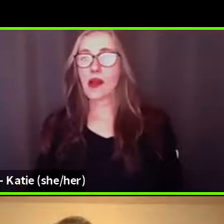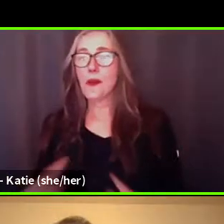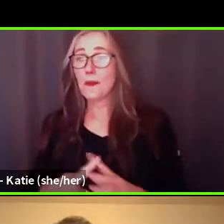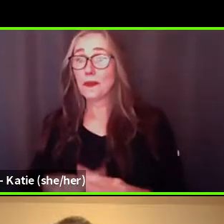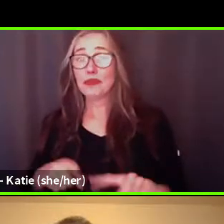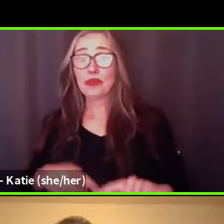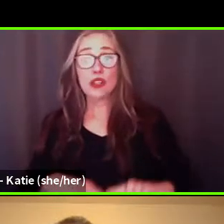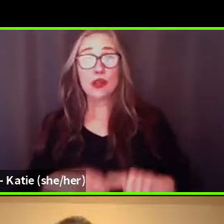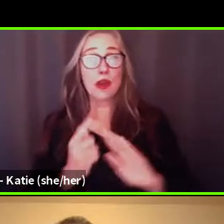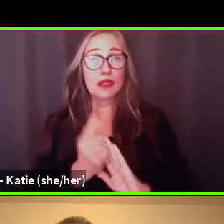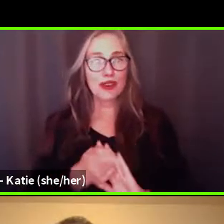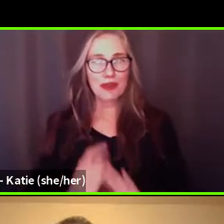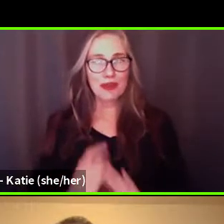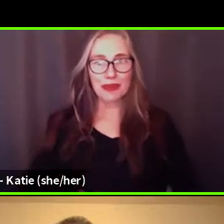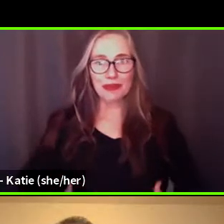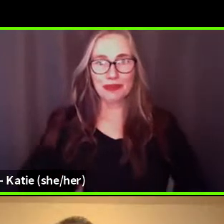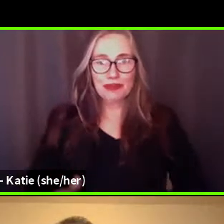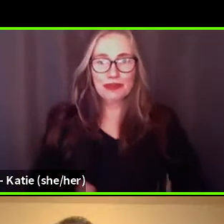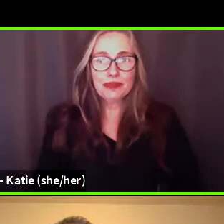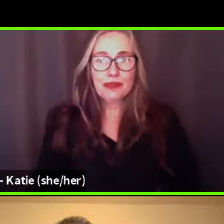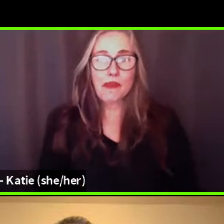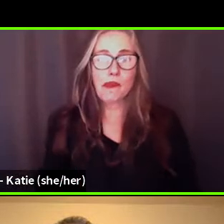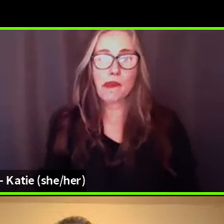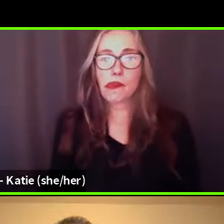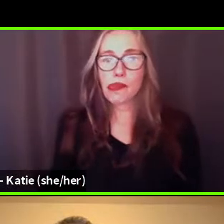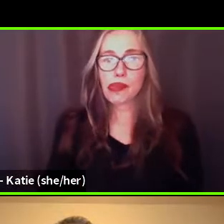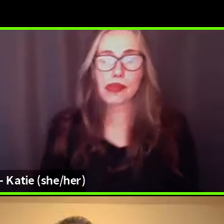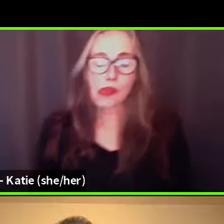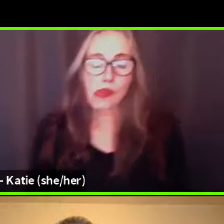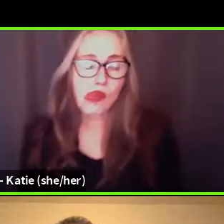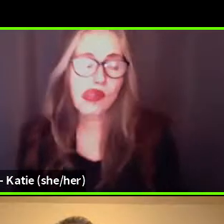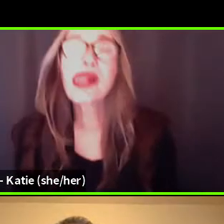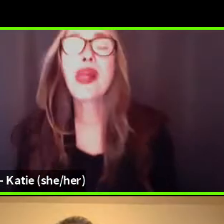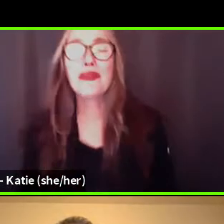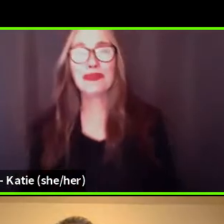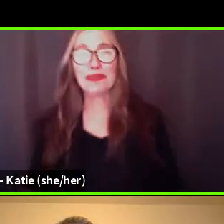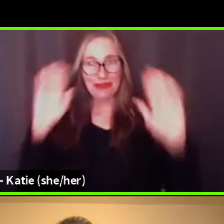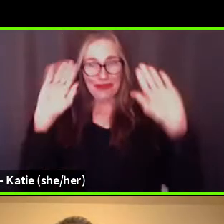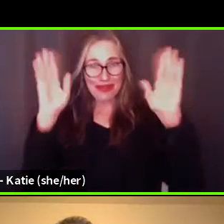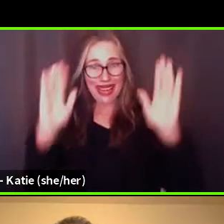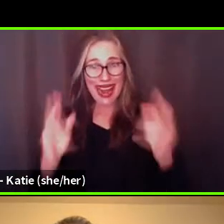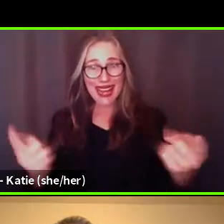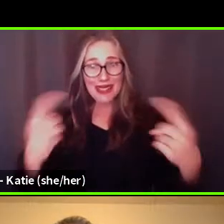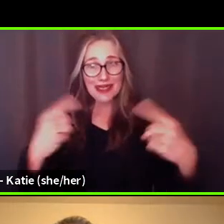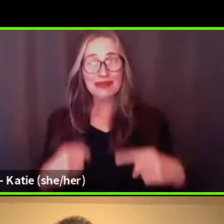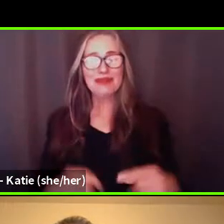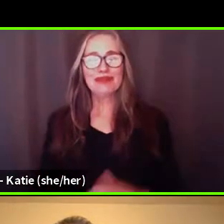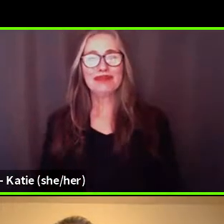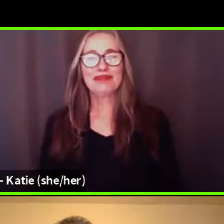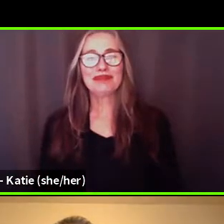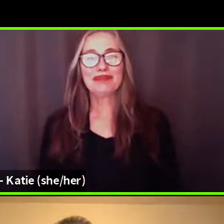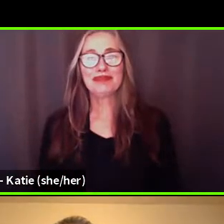sec pardon me hi everyone we are back